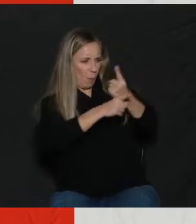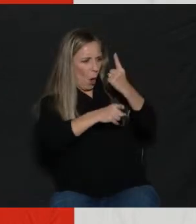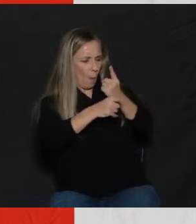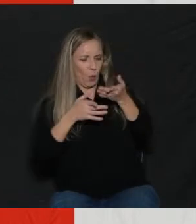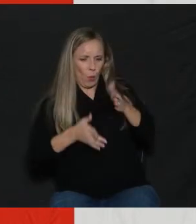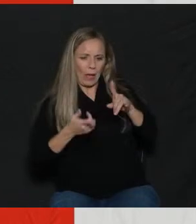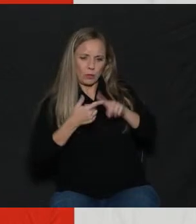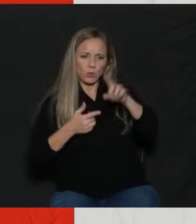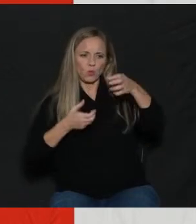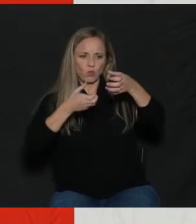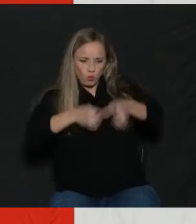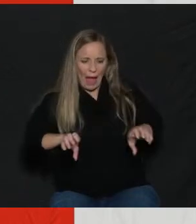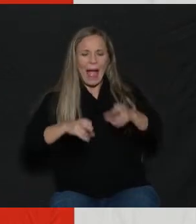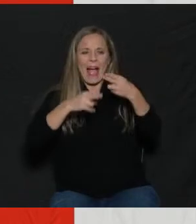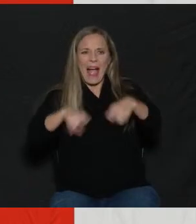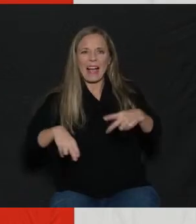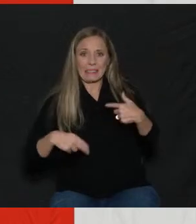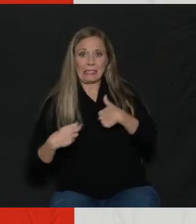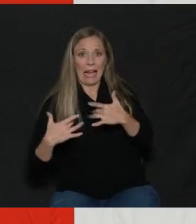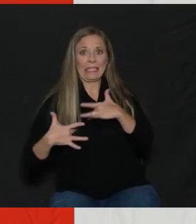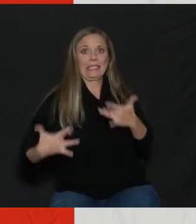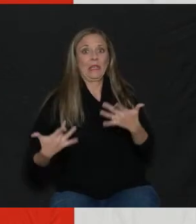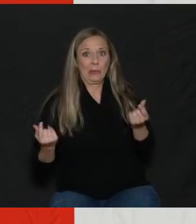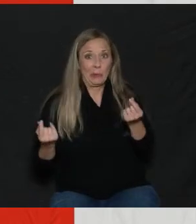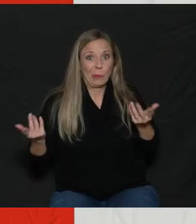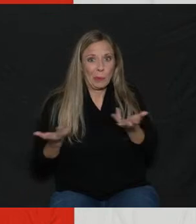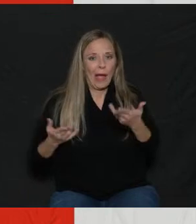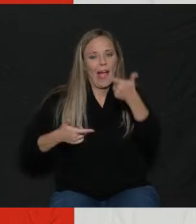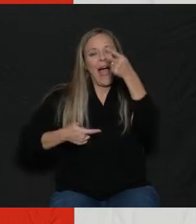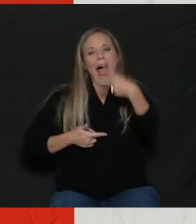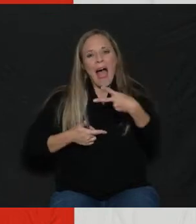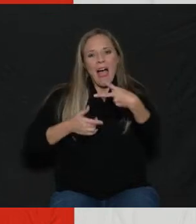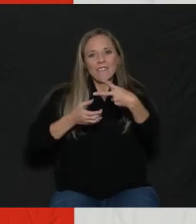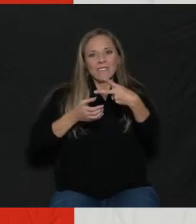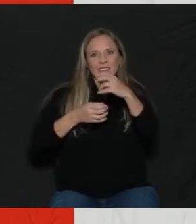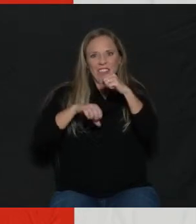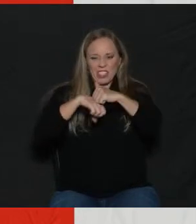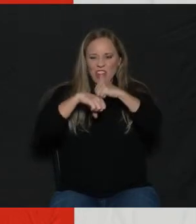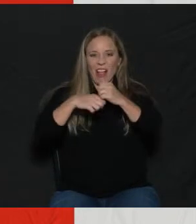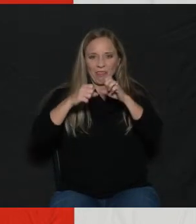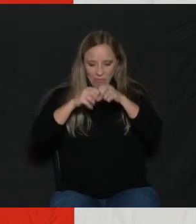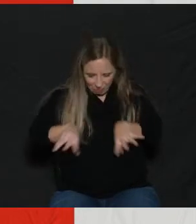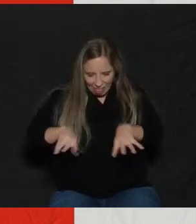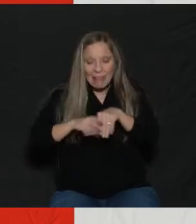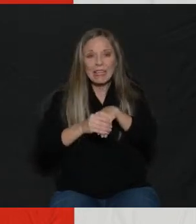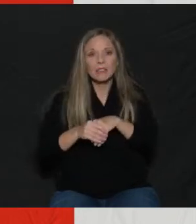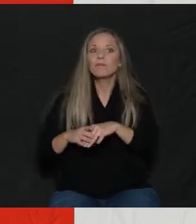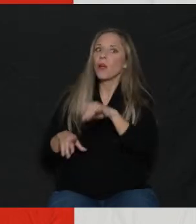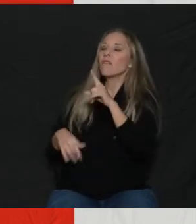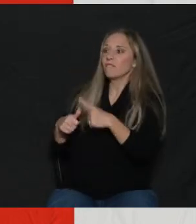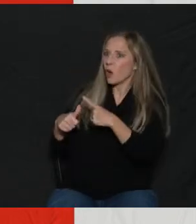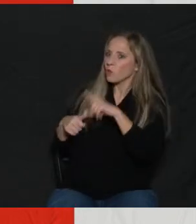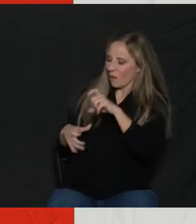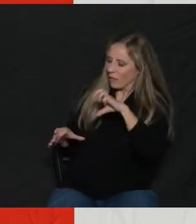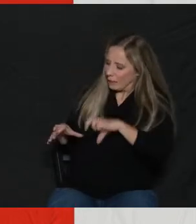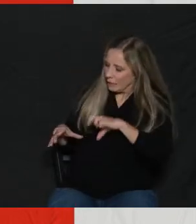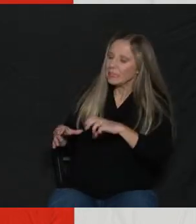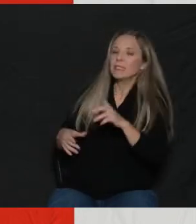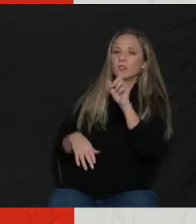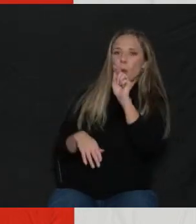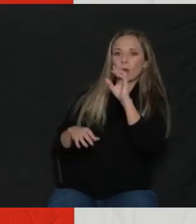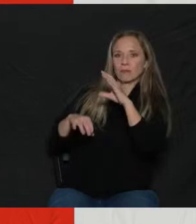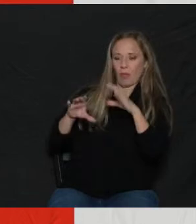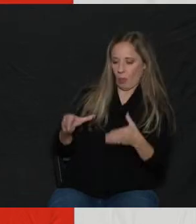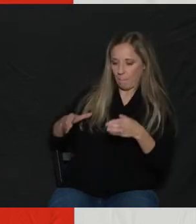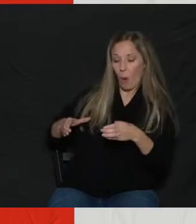I tend to have like half the shell in whatever I'm baking. Okay, well, you got to crack it first. Okay. So tap it on the side of the bowl Tap,